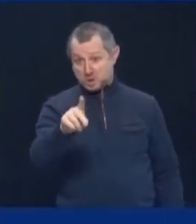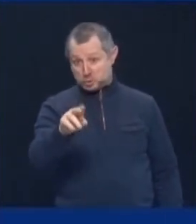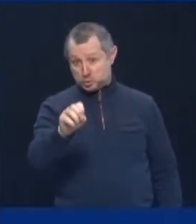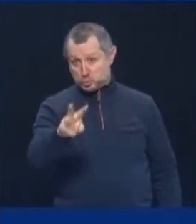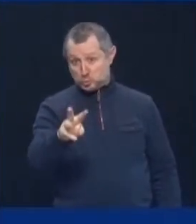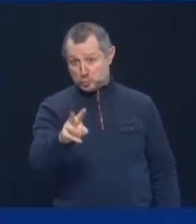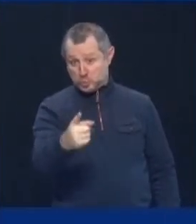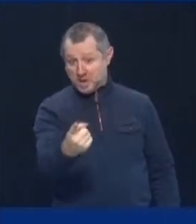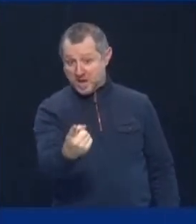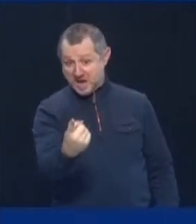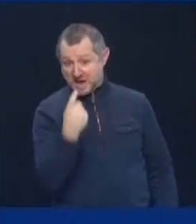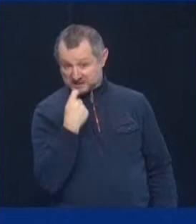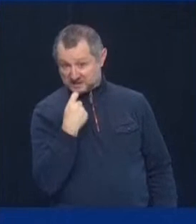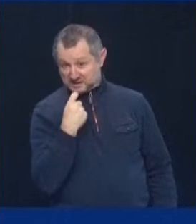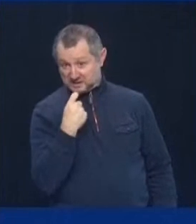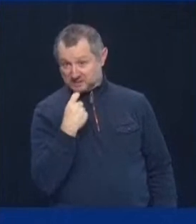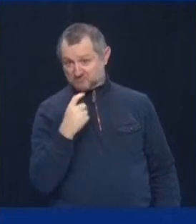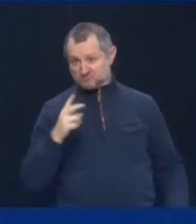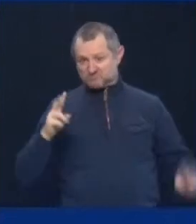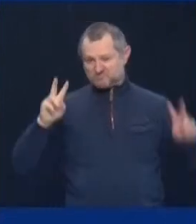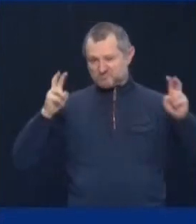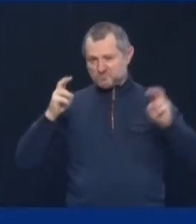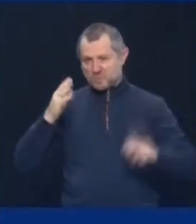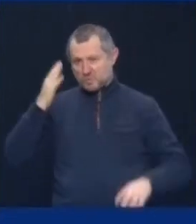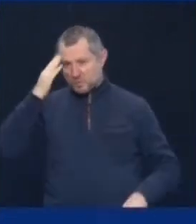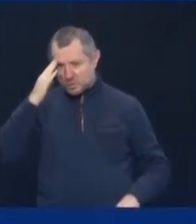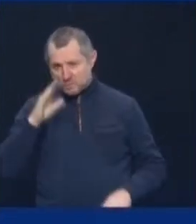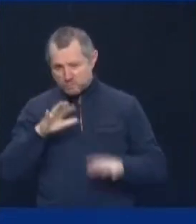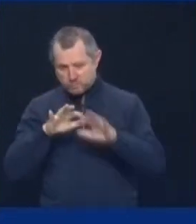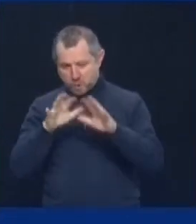for a crystal ball projection.